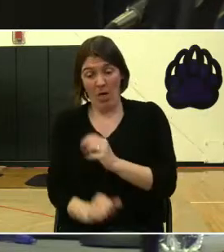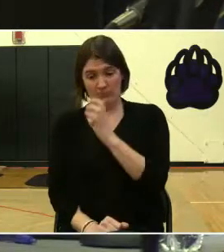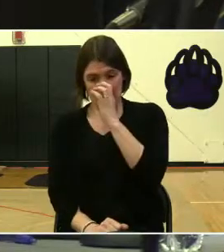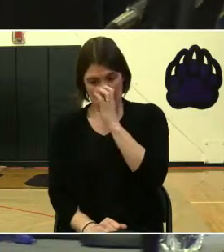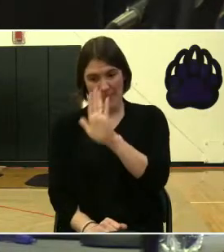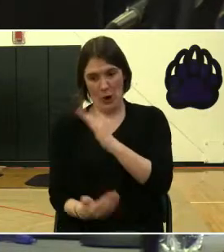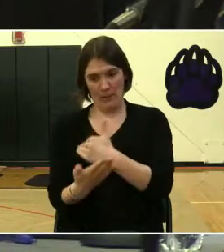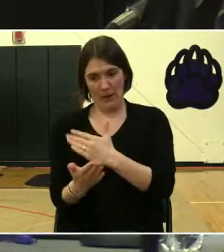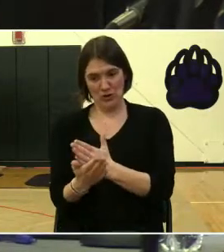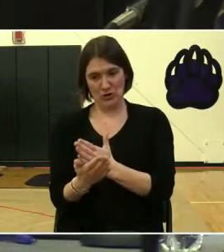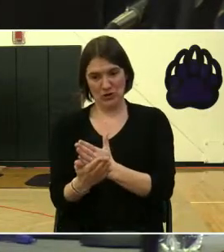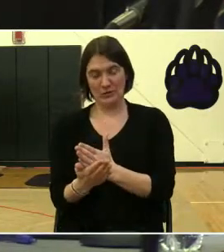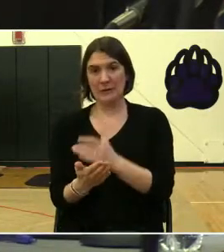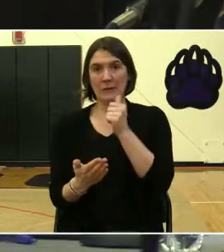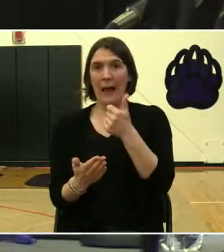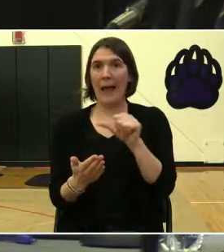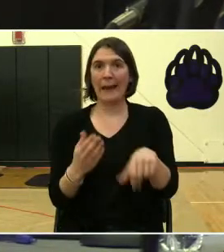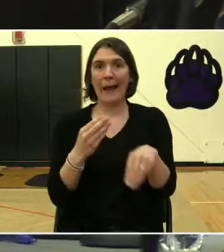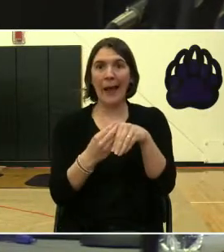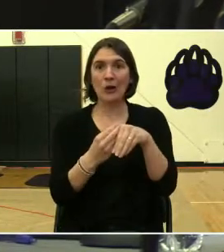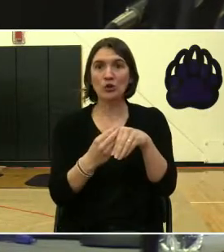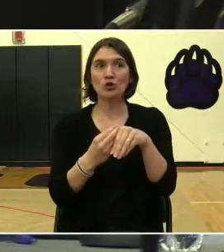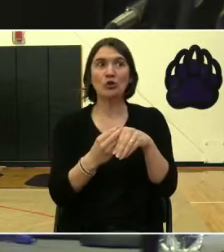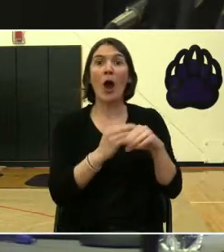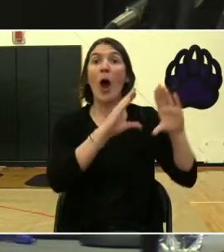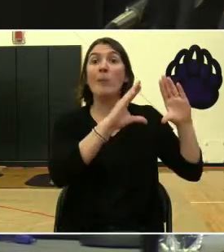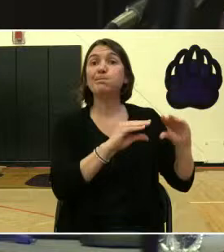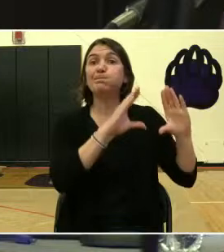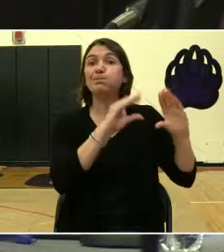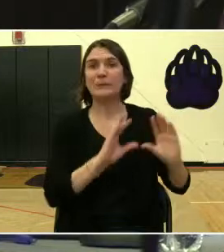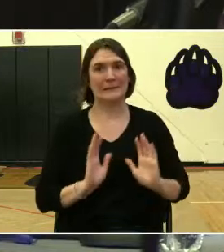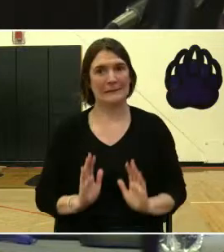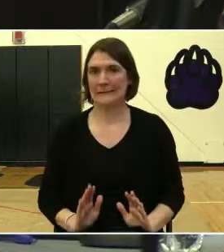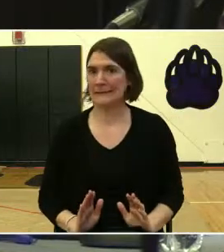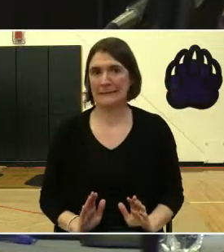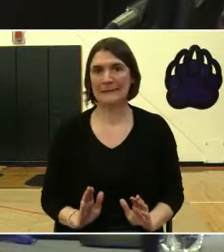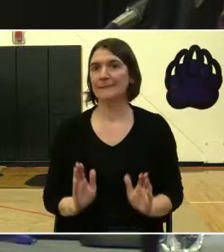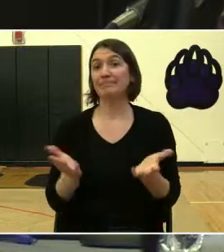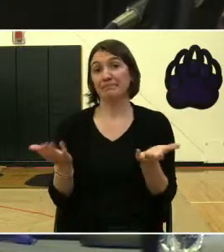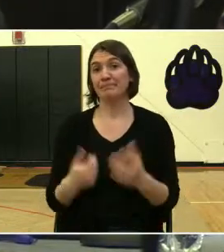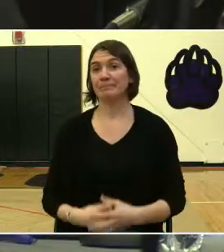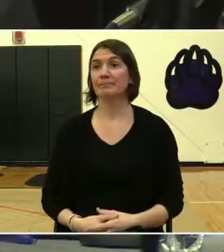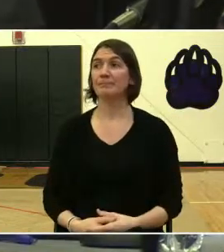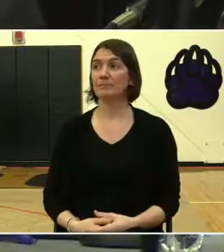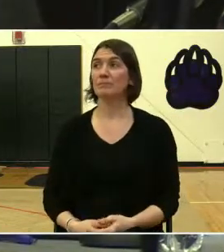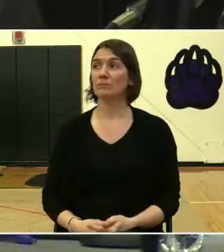and not uh not have any sort of of cushion to fall back on moving